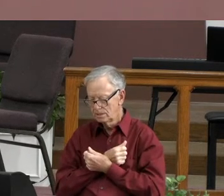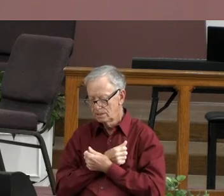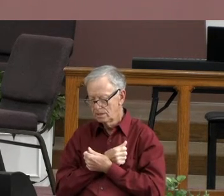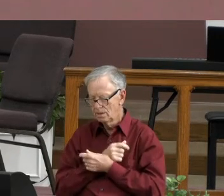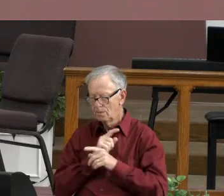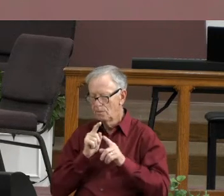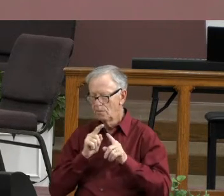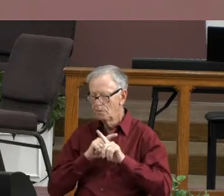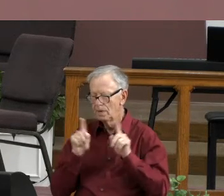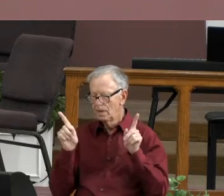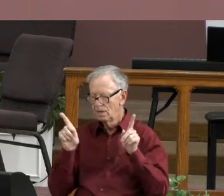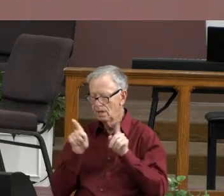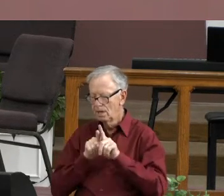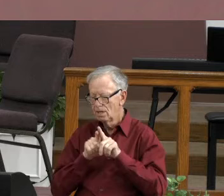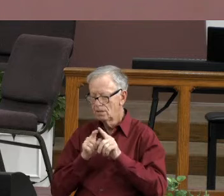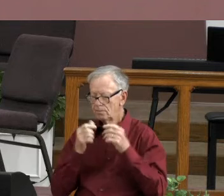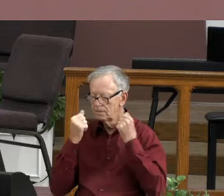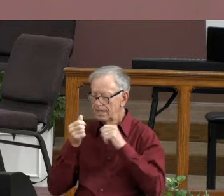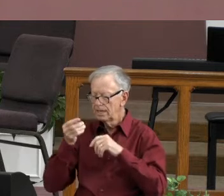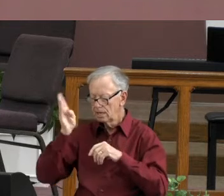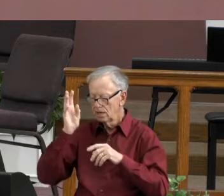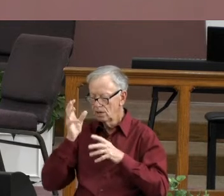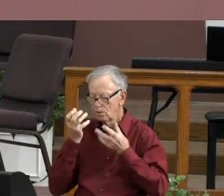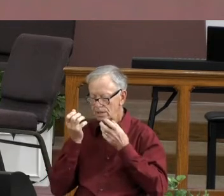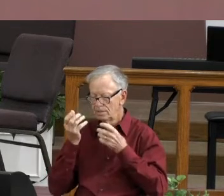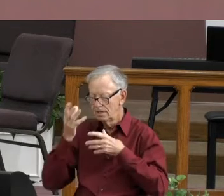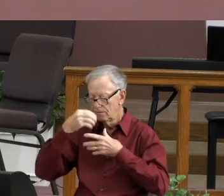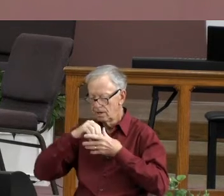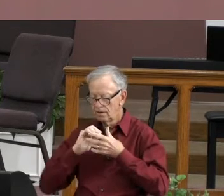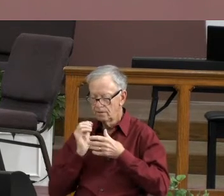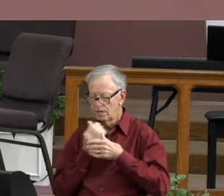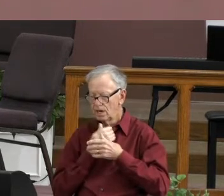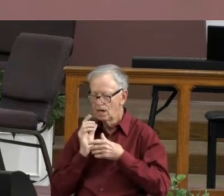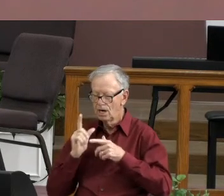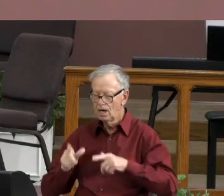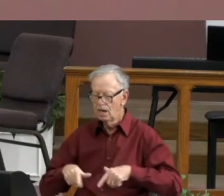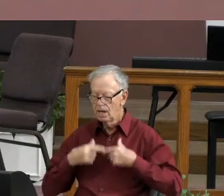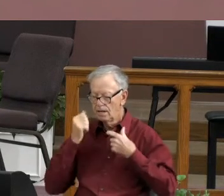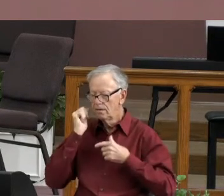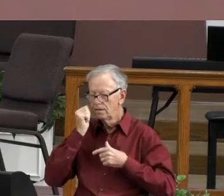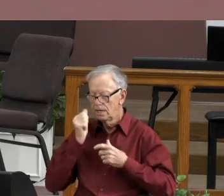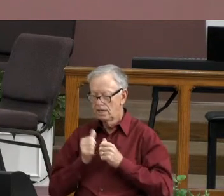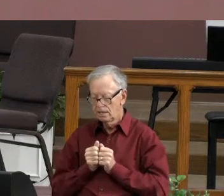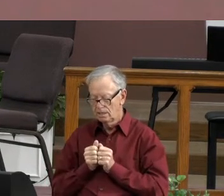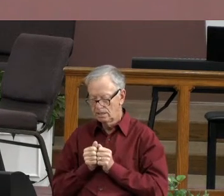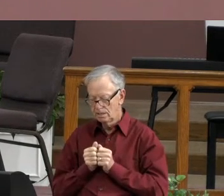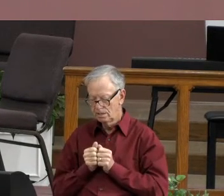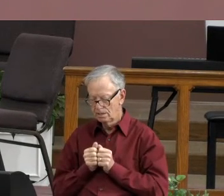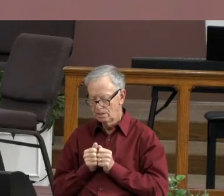but also a mighty God who wants to be involved in our lives daily.